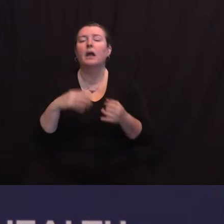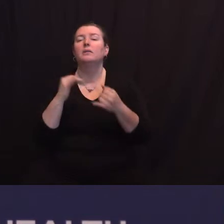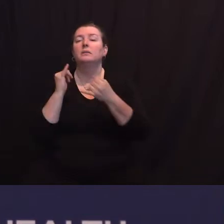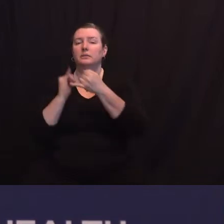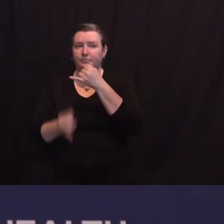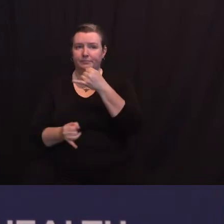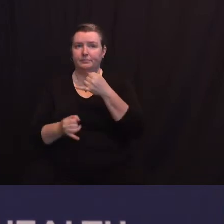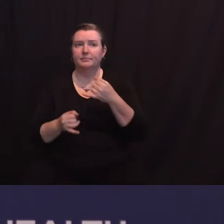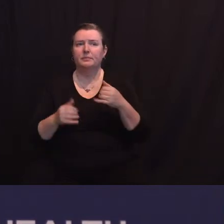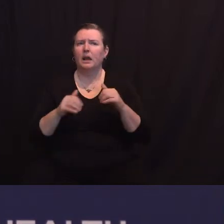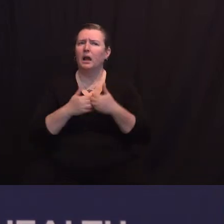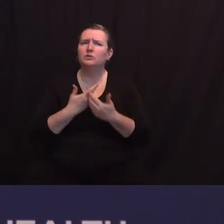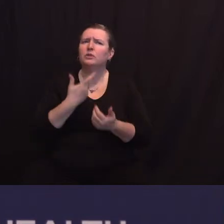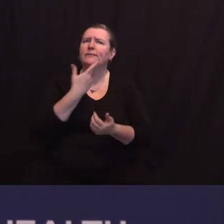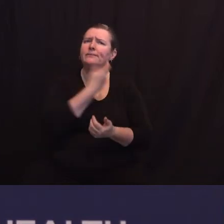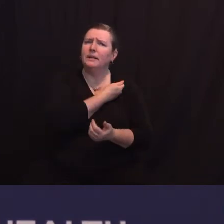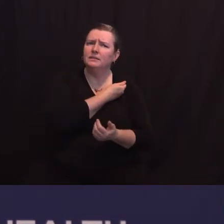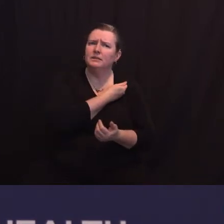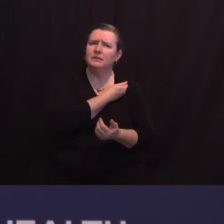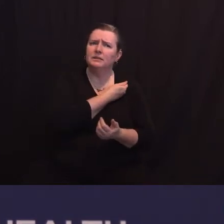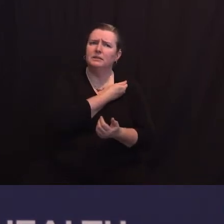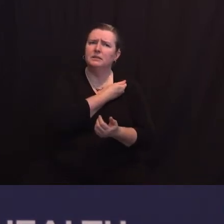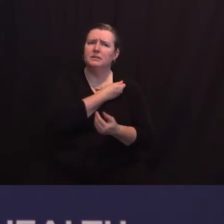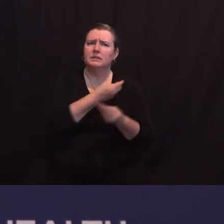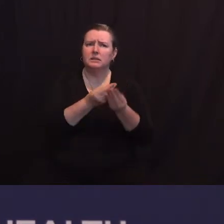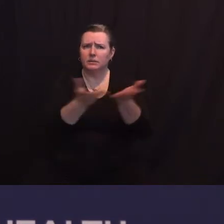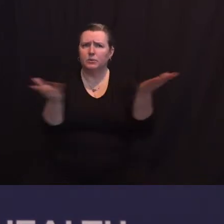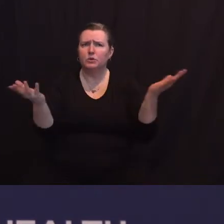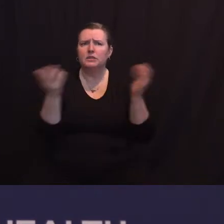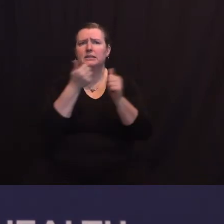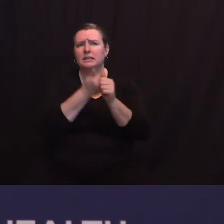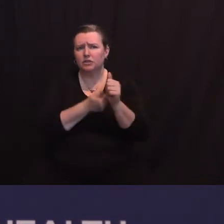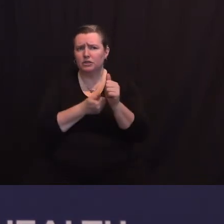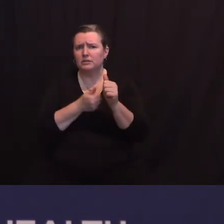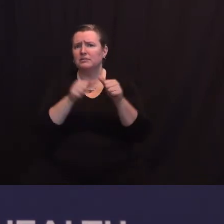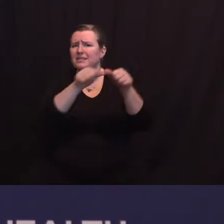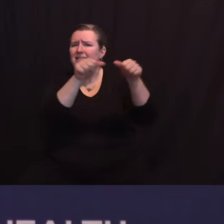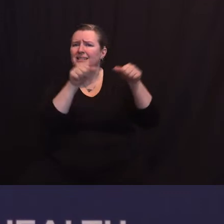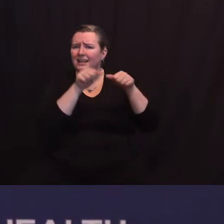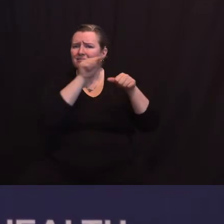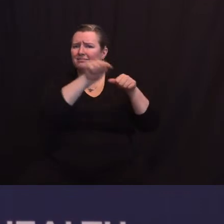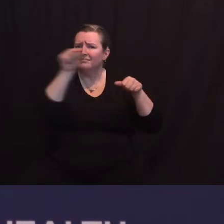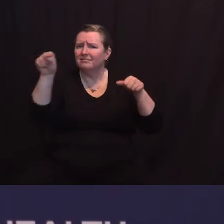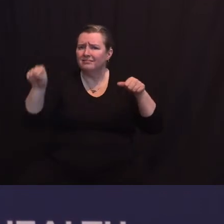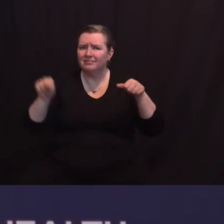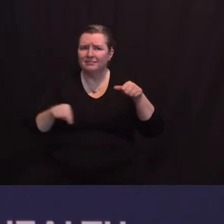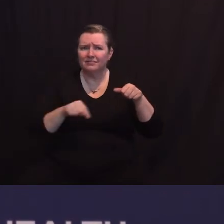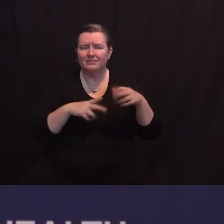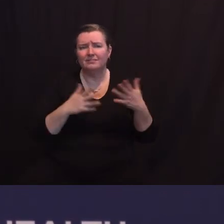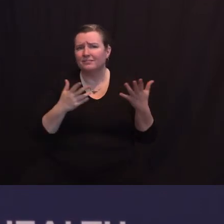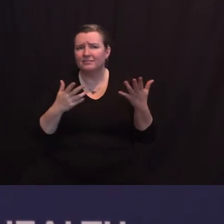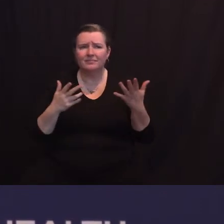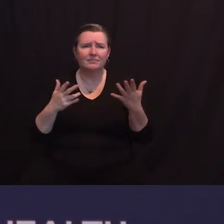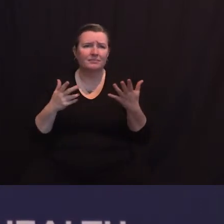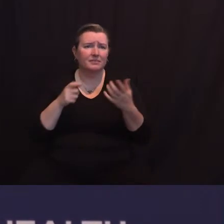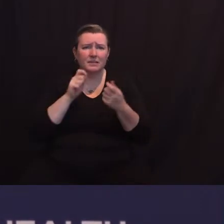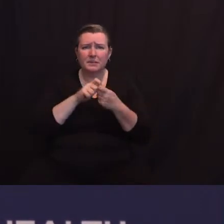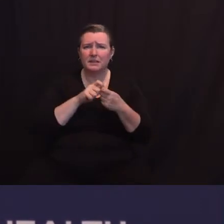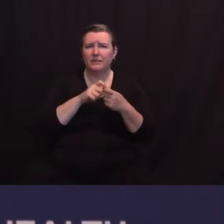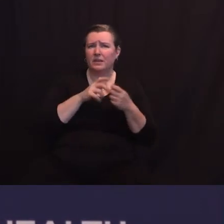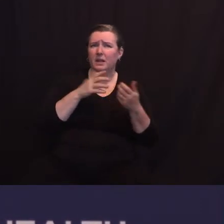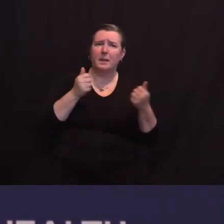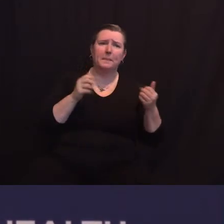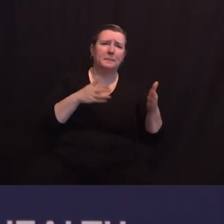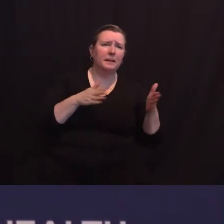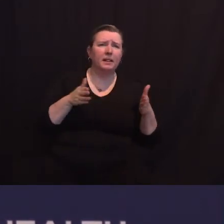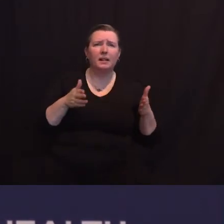are vaccines distributed to each site? Is there a specific formula? If so, is that something that you could share, or is it more subjective?